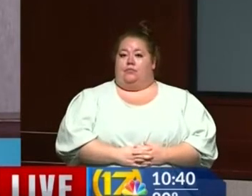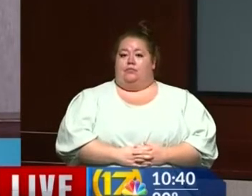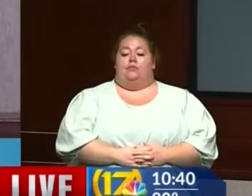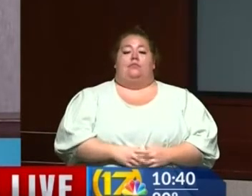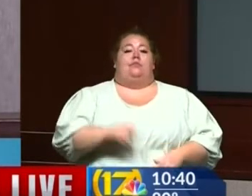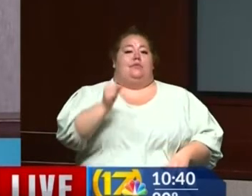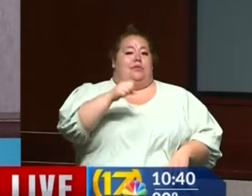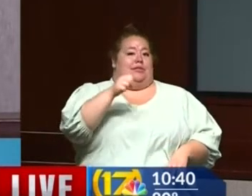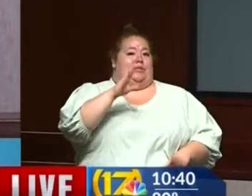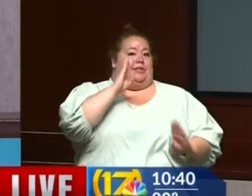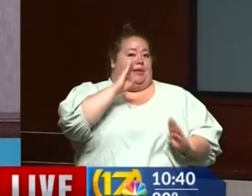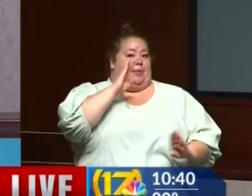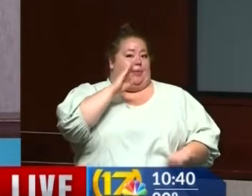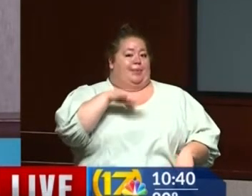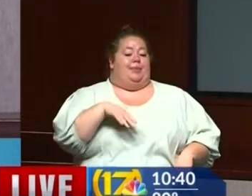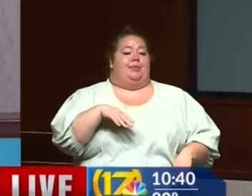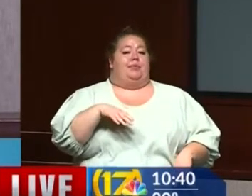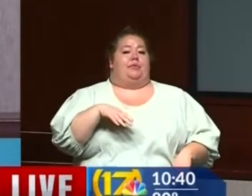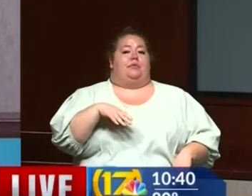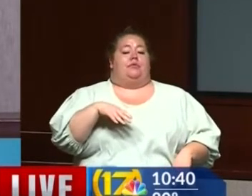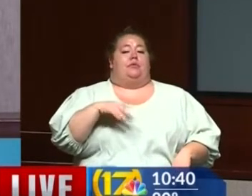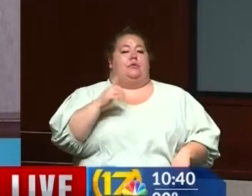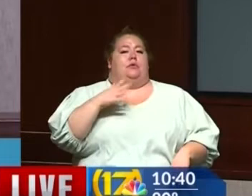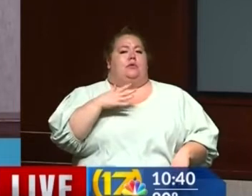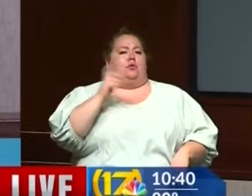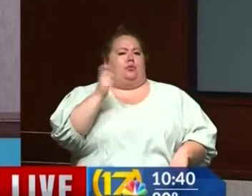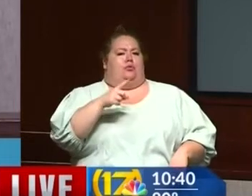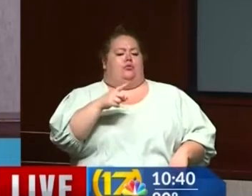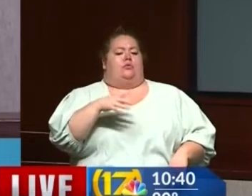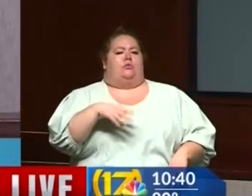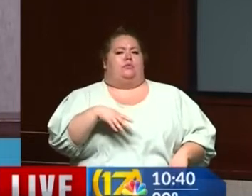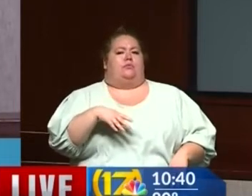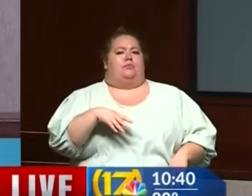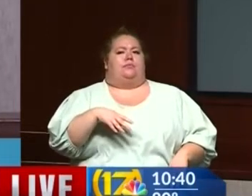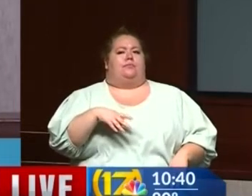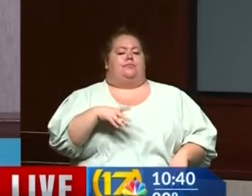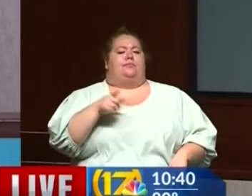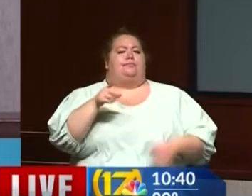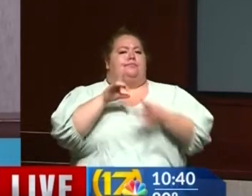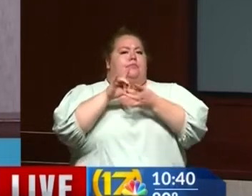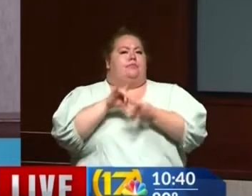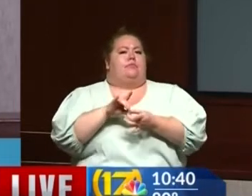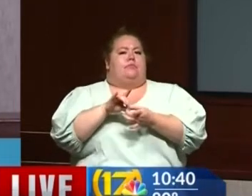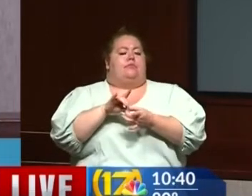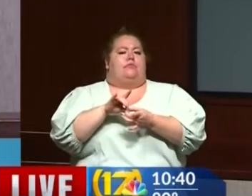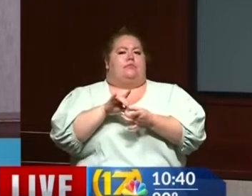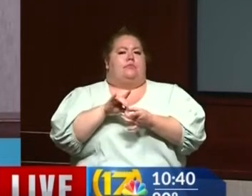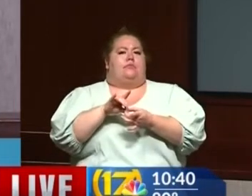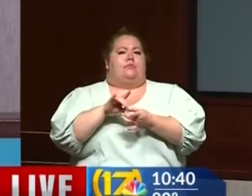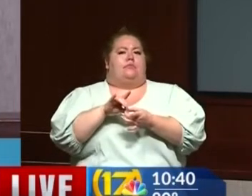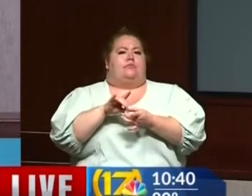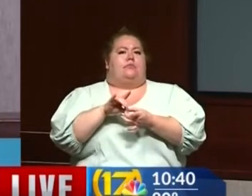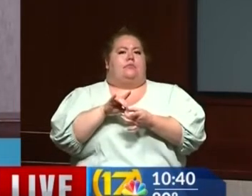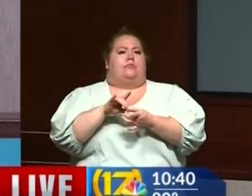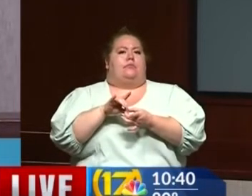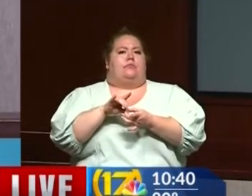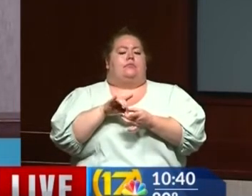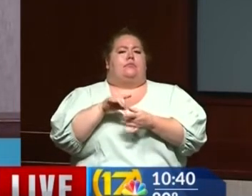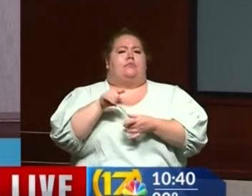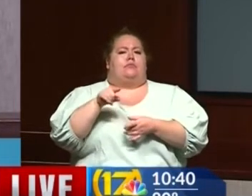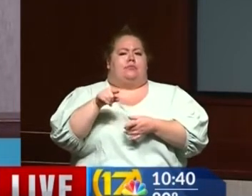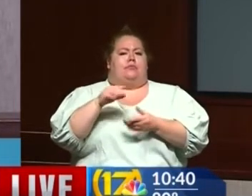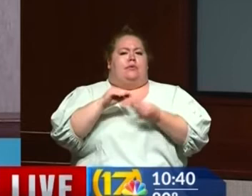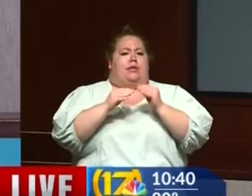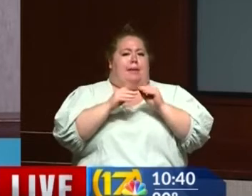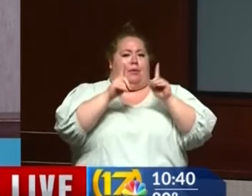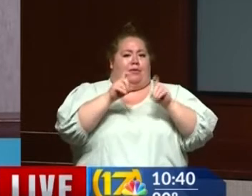Yes, Megan, hello. My question just has to do with the low numbers of tests that are